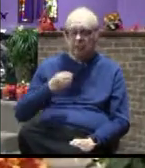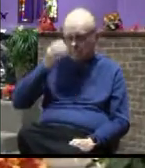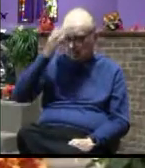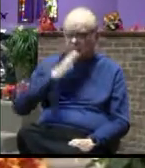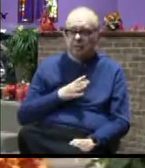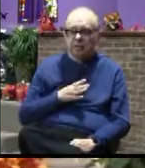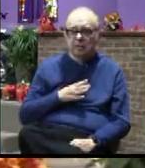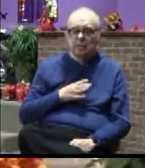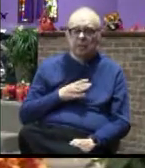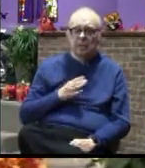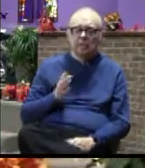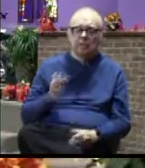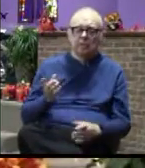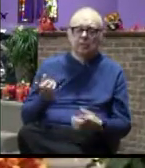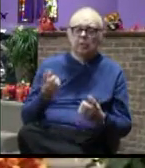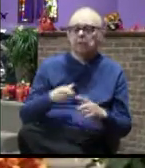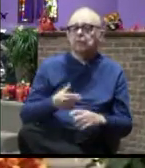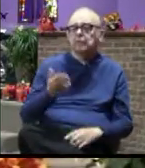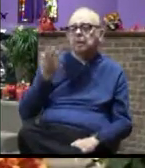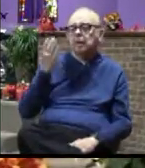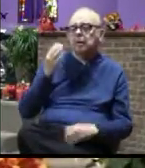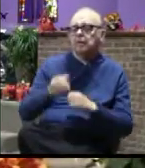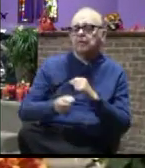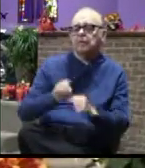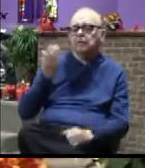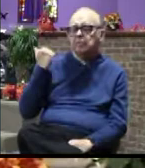Gentlemen, let's go back a few years if you would.